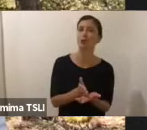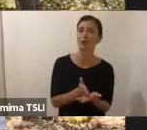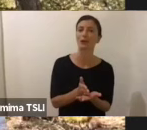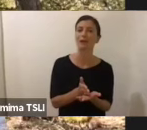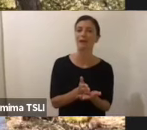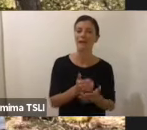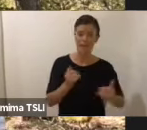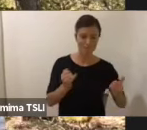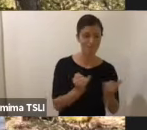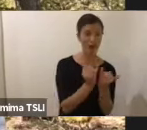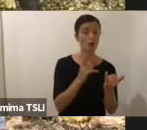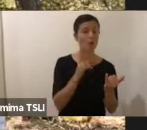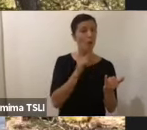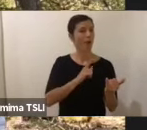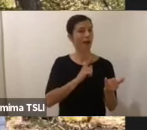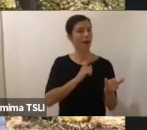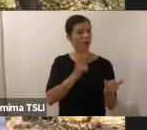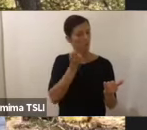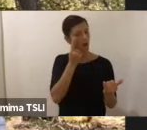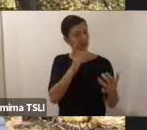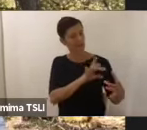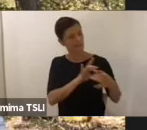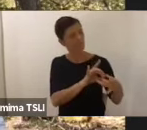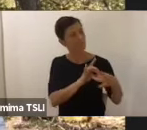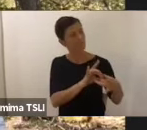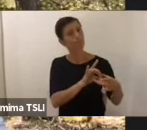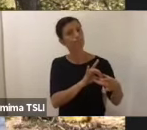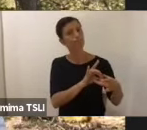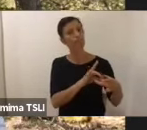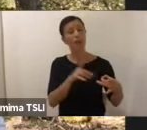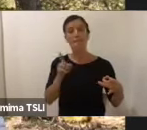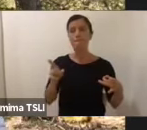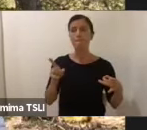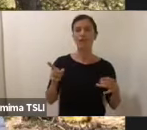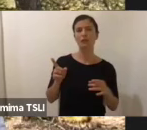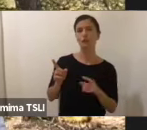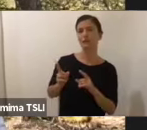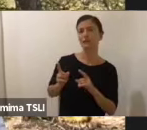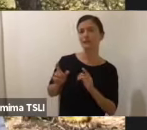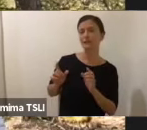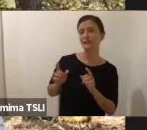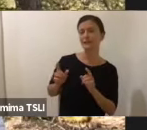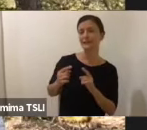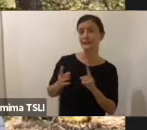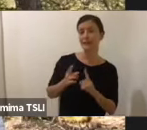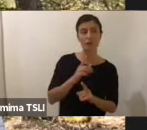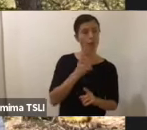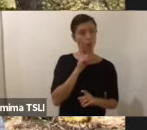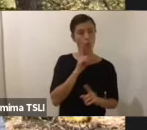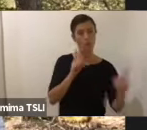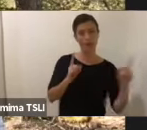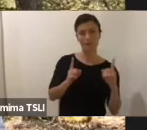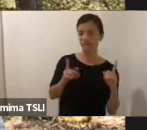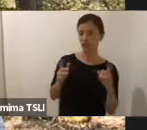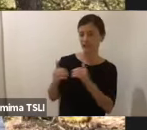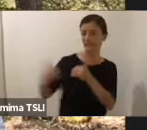and in this case it was turned into something very different it was about separating us and i just want to say that like opportunities